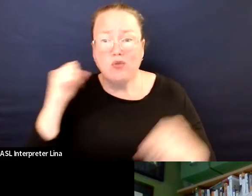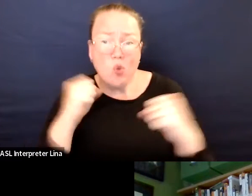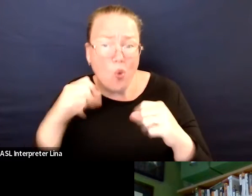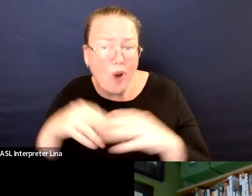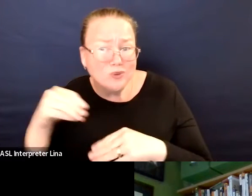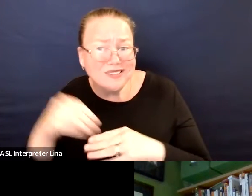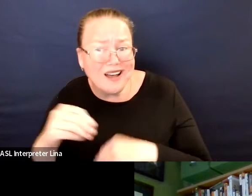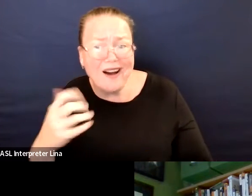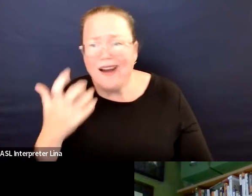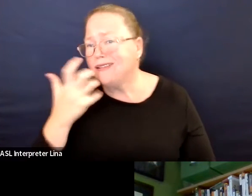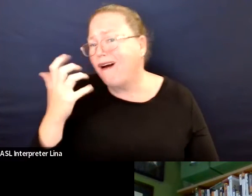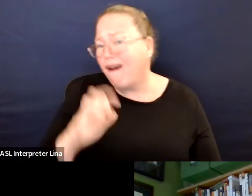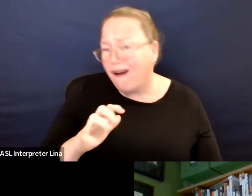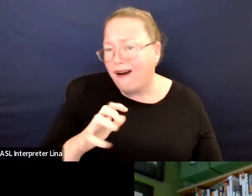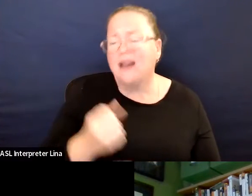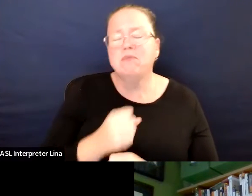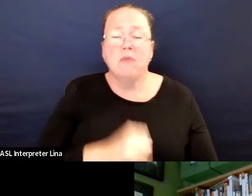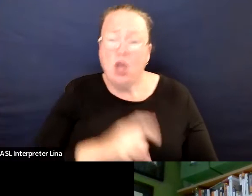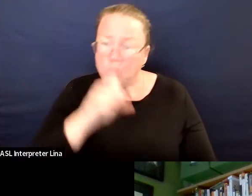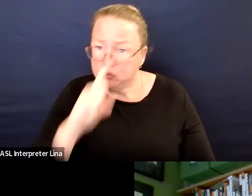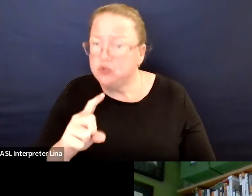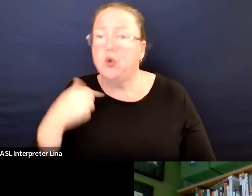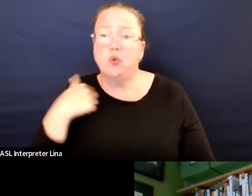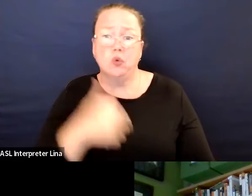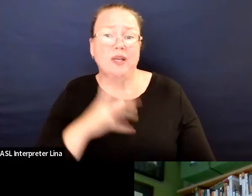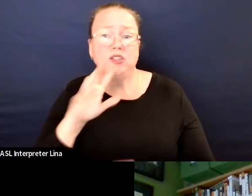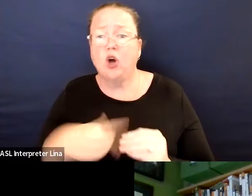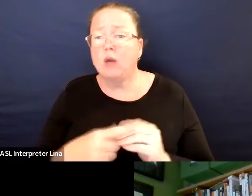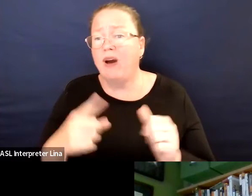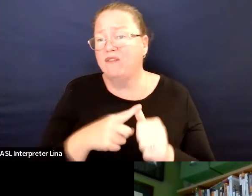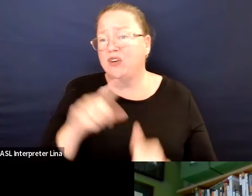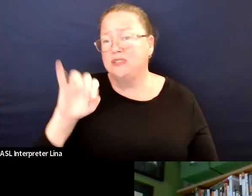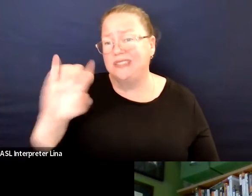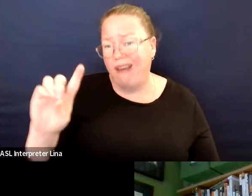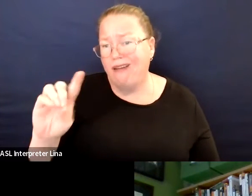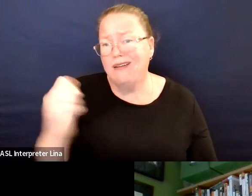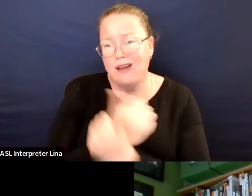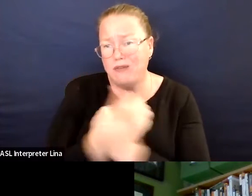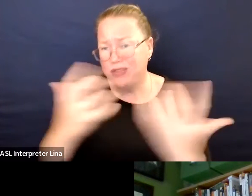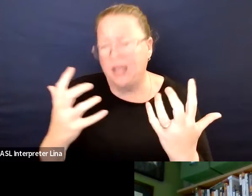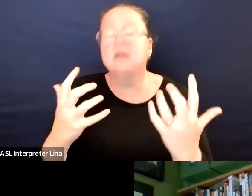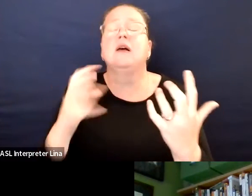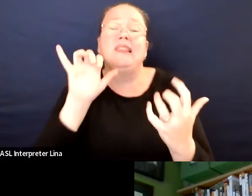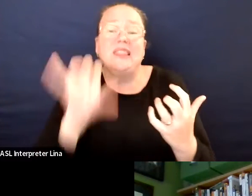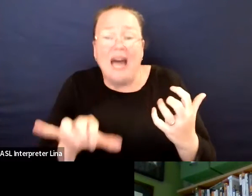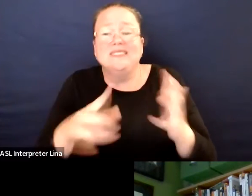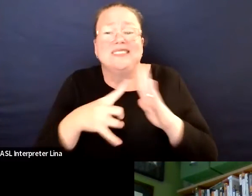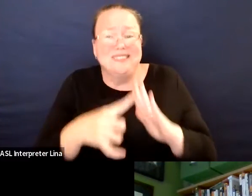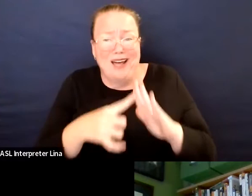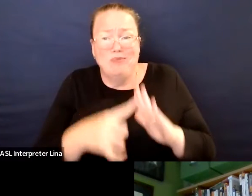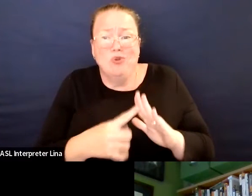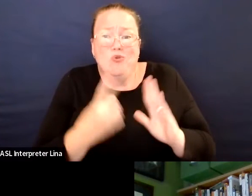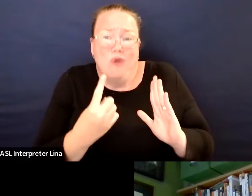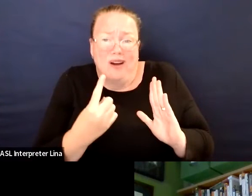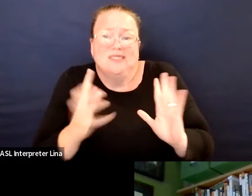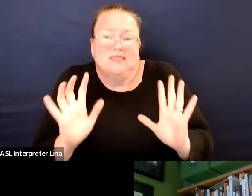there, if it's going to be hot, making sure we cover first aid types of things. So that's just an example